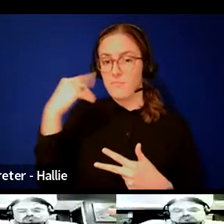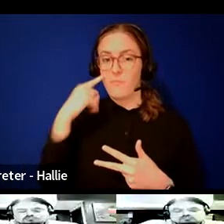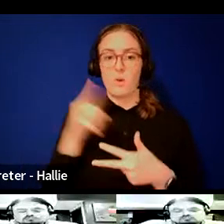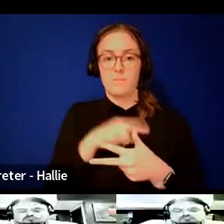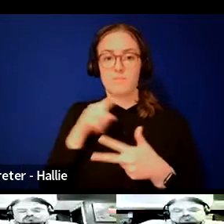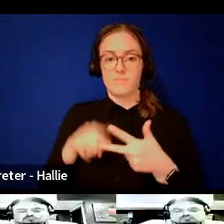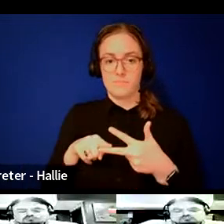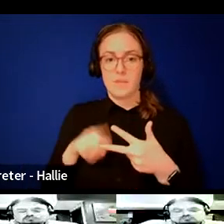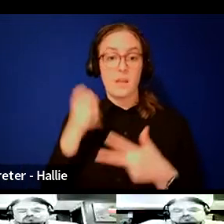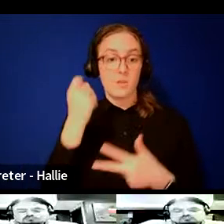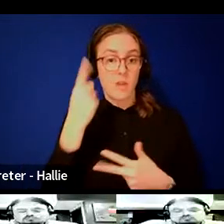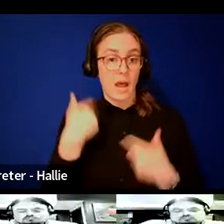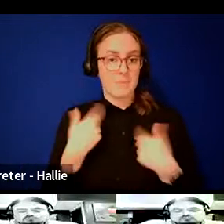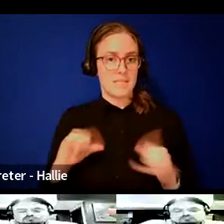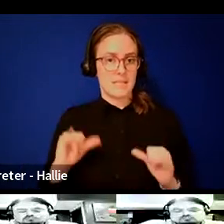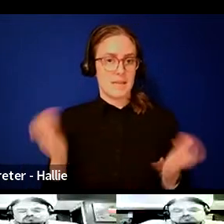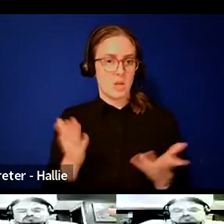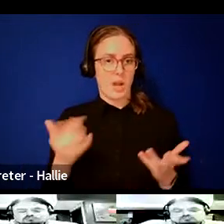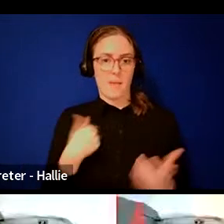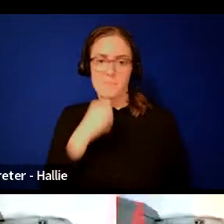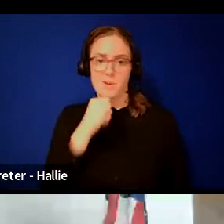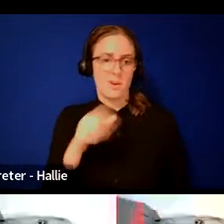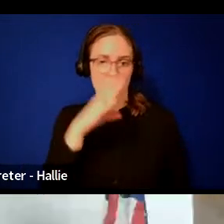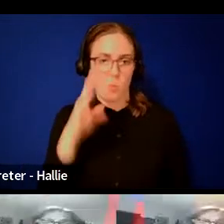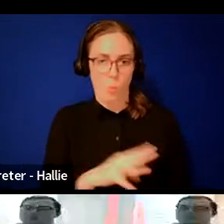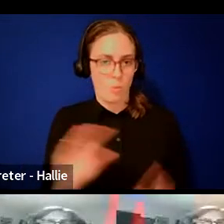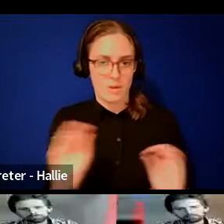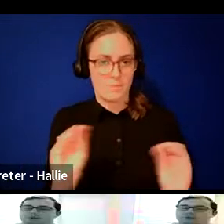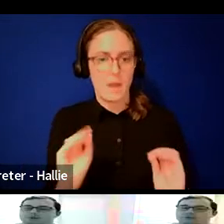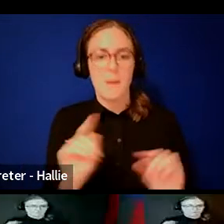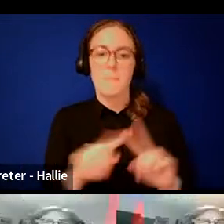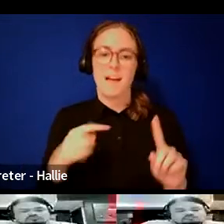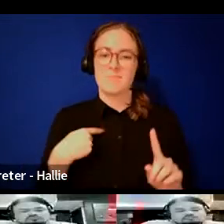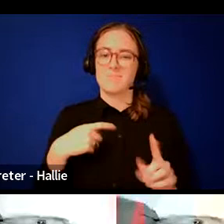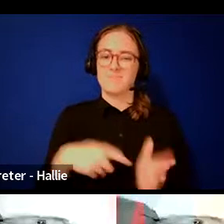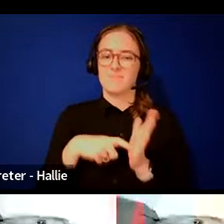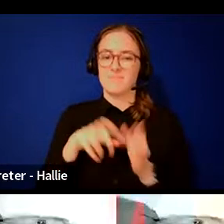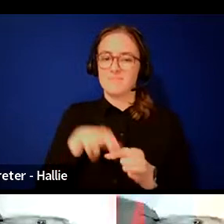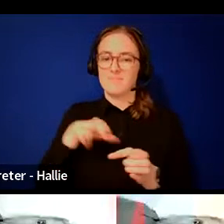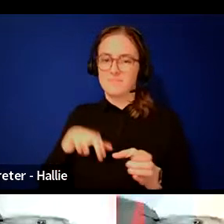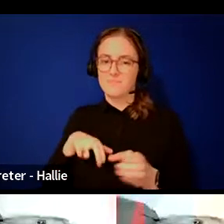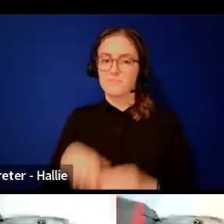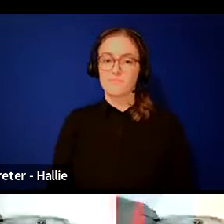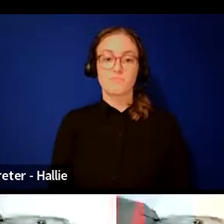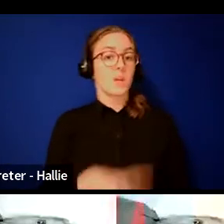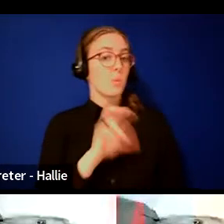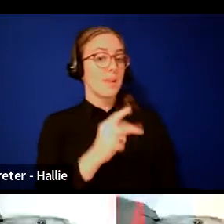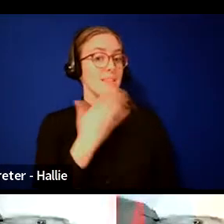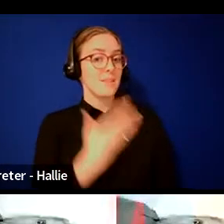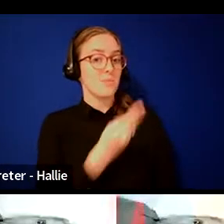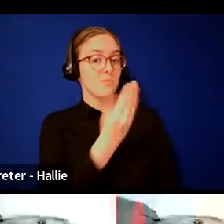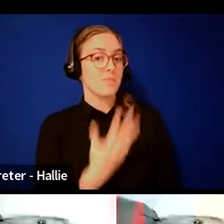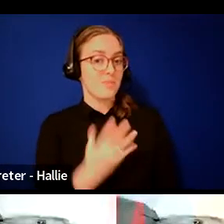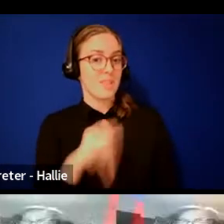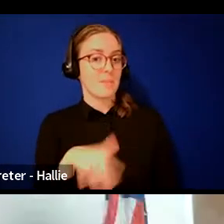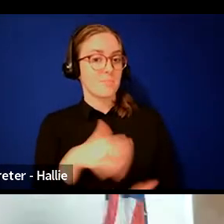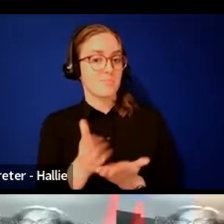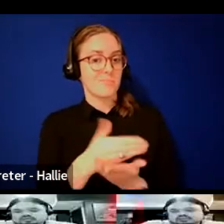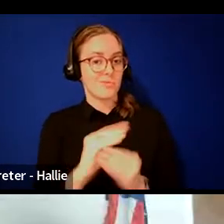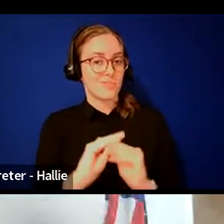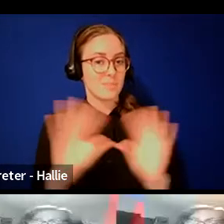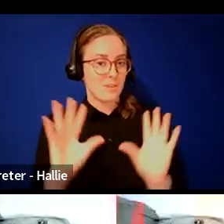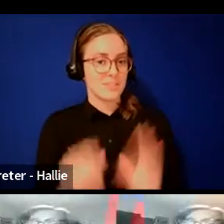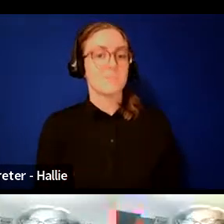still here. I'm not ignoring anyone. I just have to recuse myself. Okay, thank you again for the transparency as